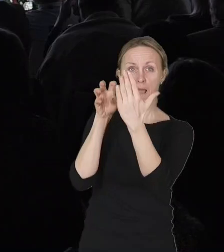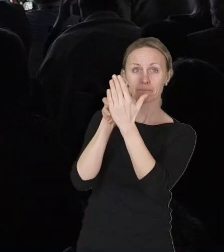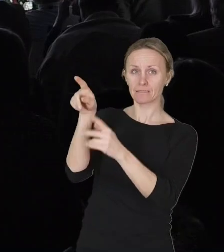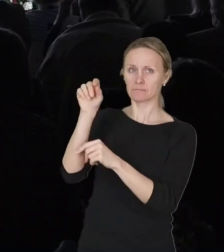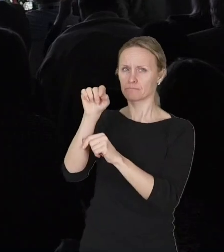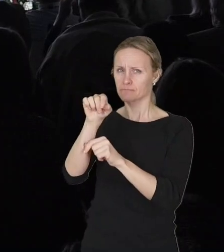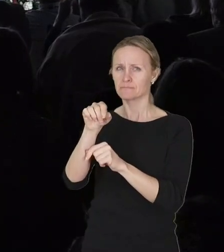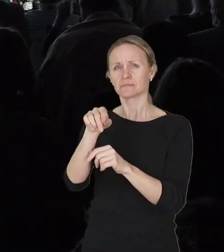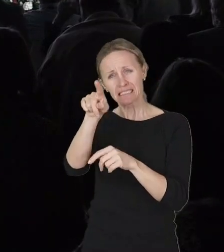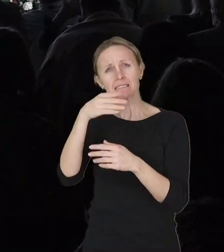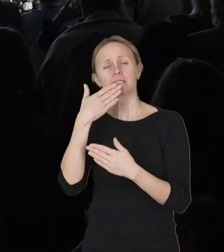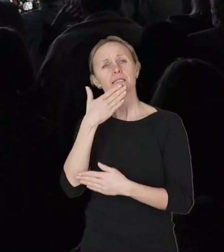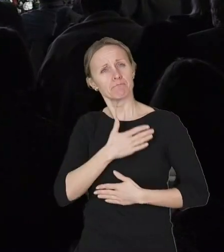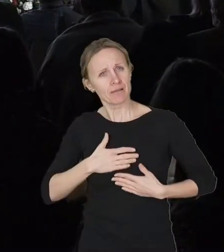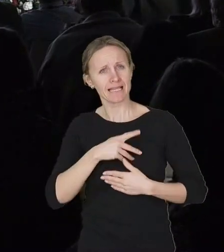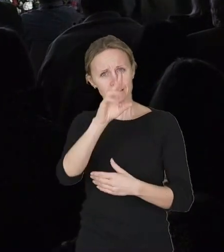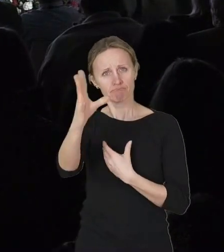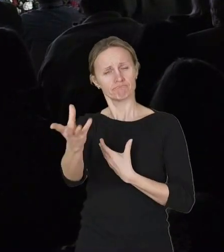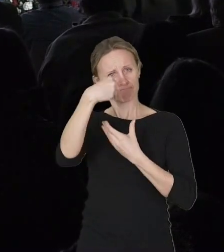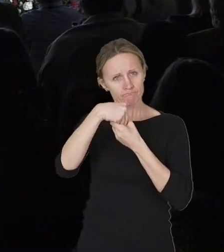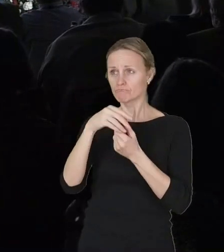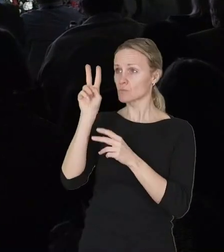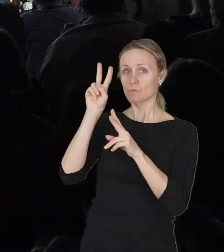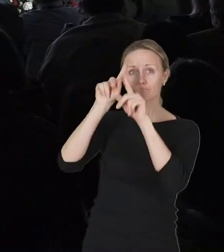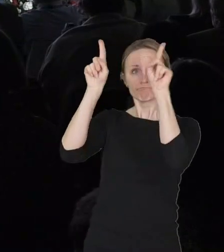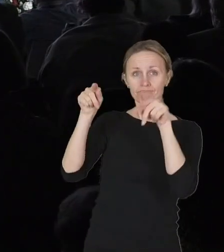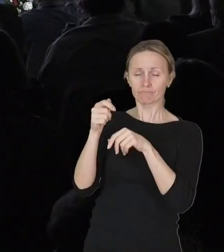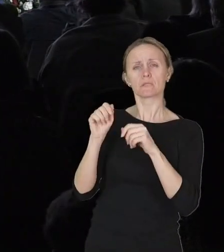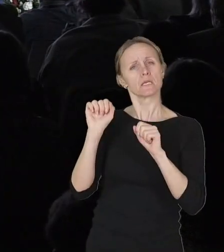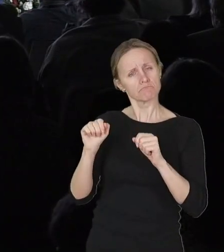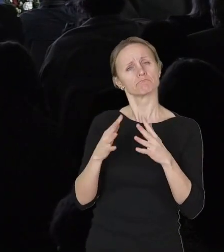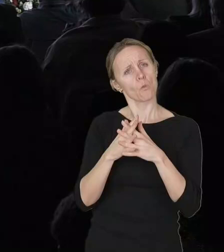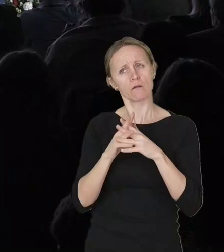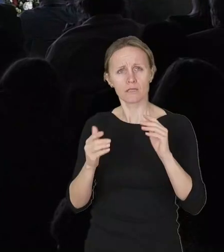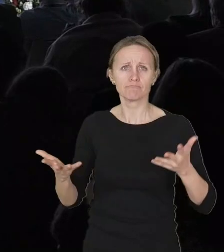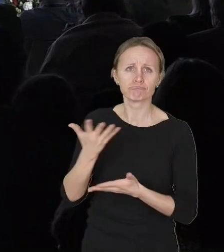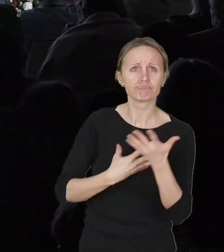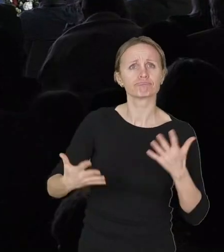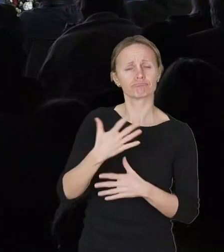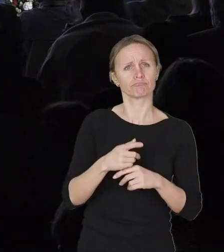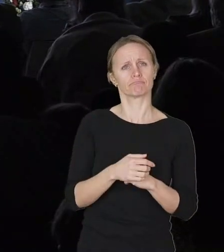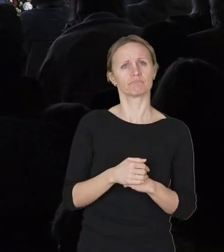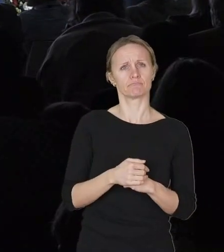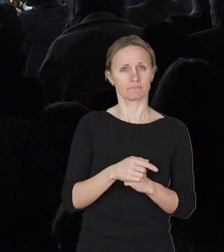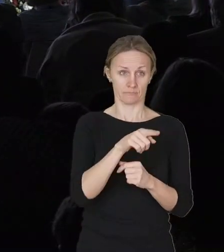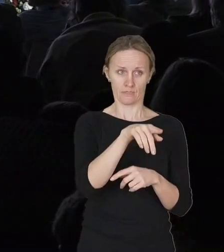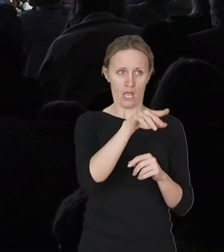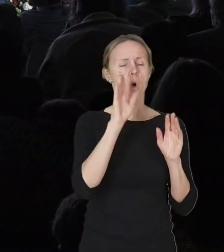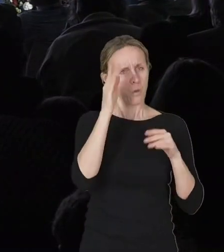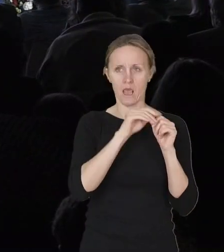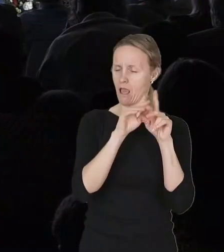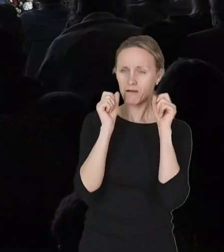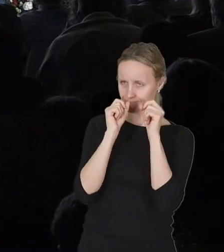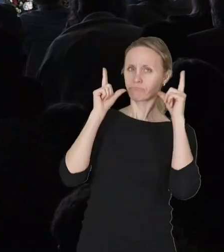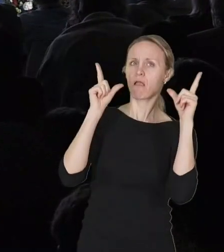I need it. We all need it as your input for the discussion, as your input for the conclusion of the panel, the very end.